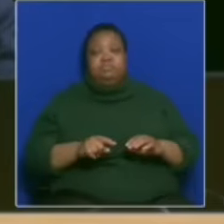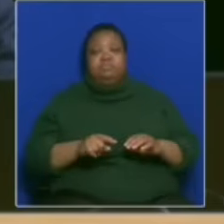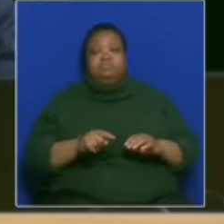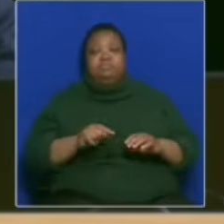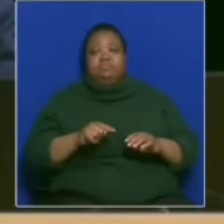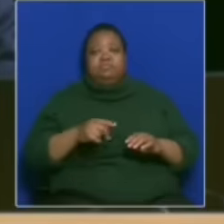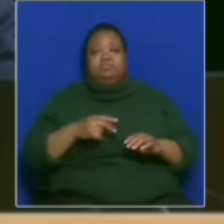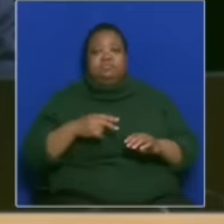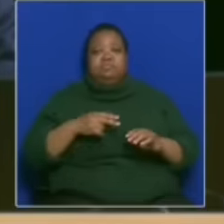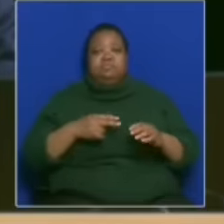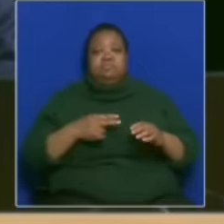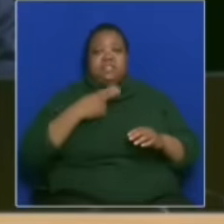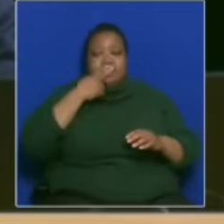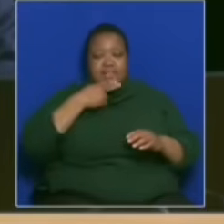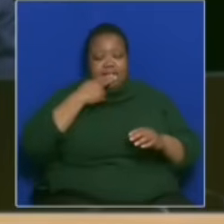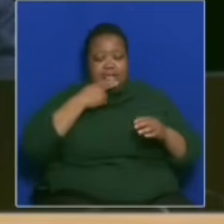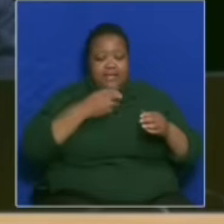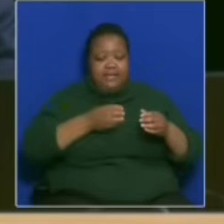packs,